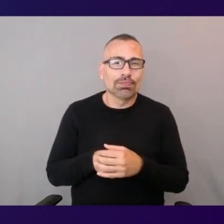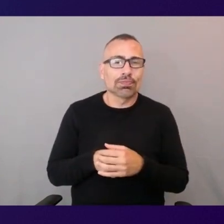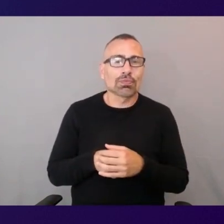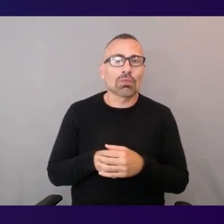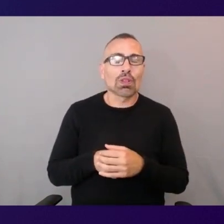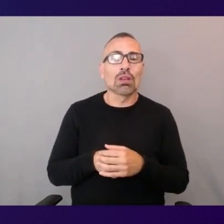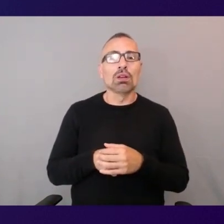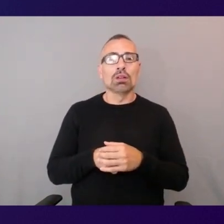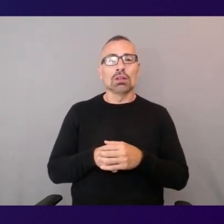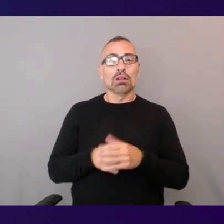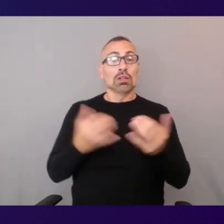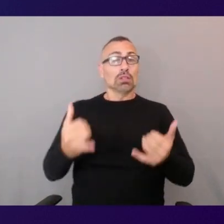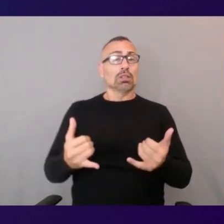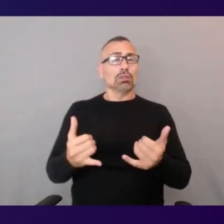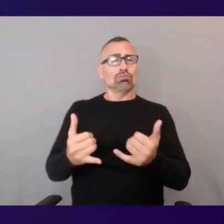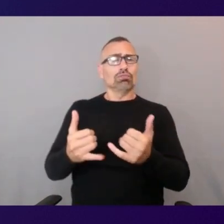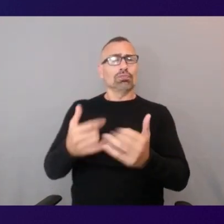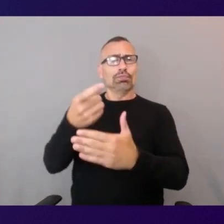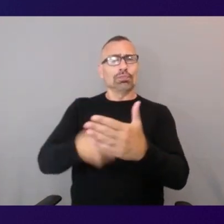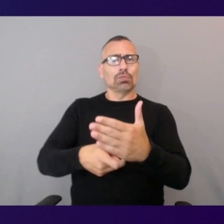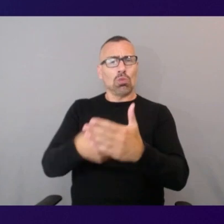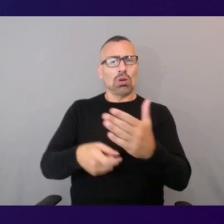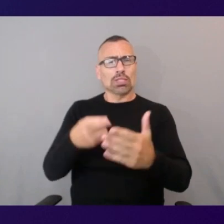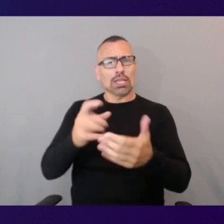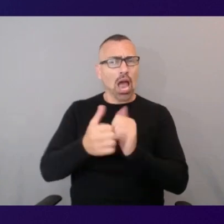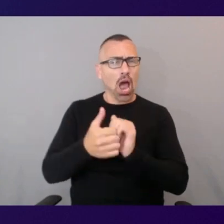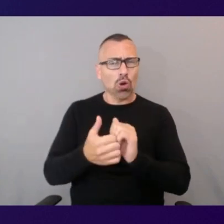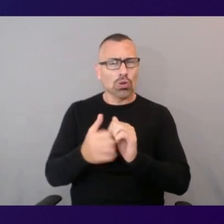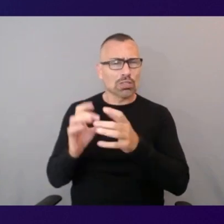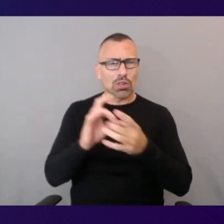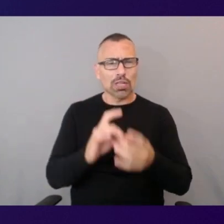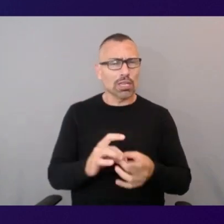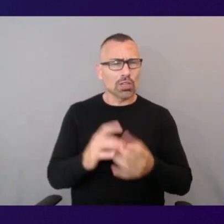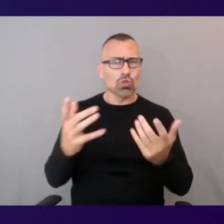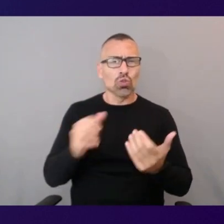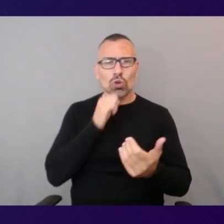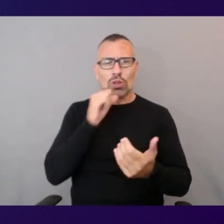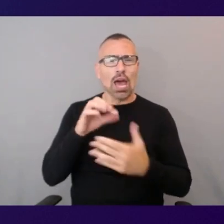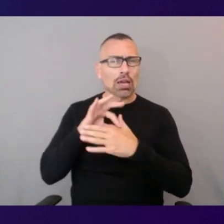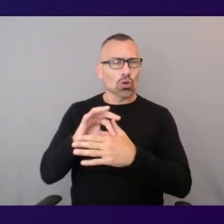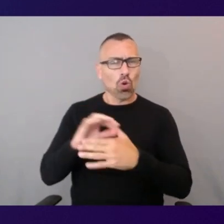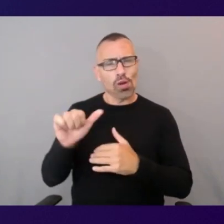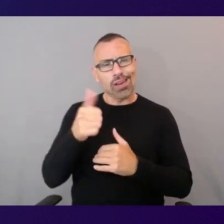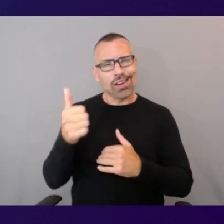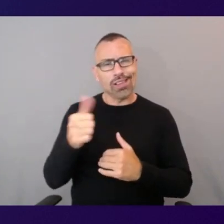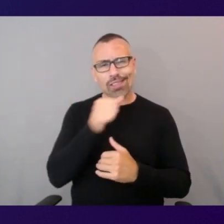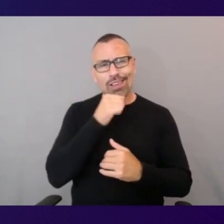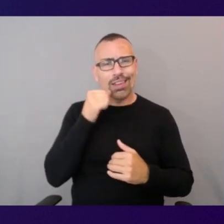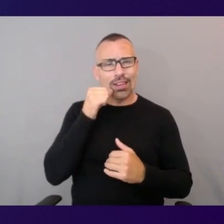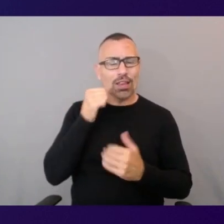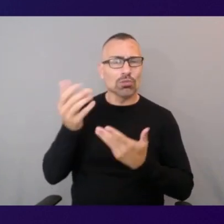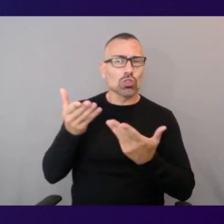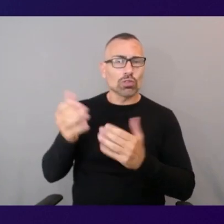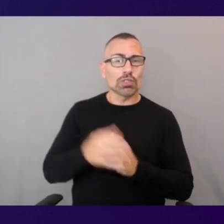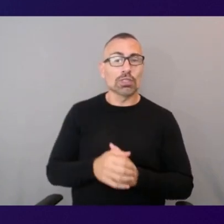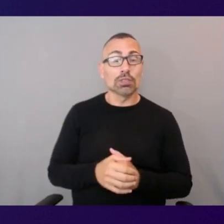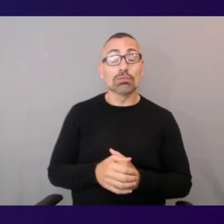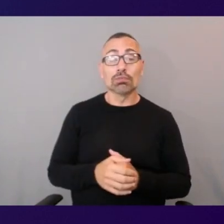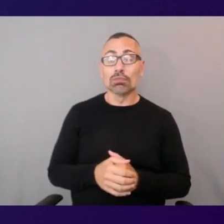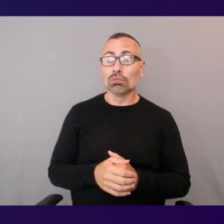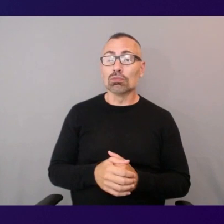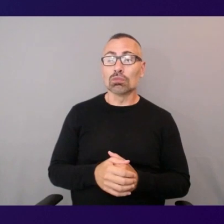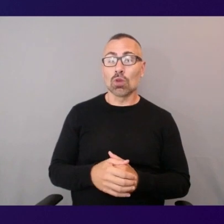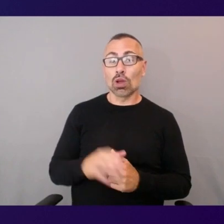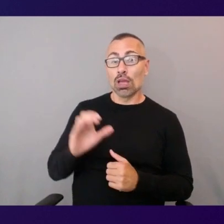relative to non-core or the other AWS VDI services? Yeah, with Amazon Workspaces Core compared to